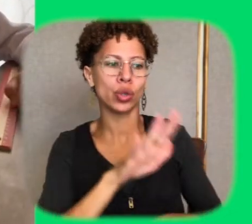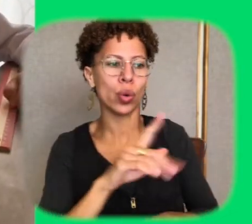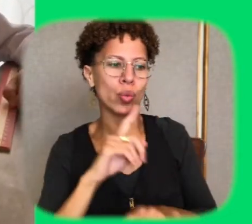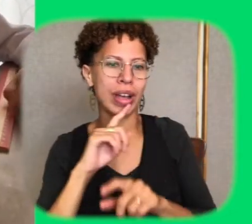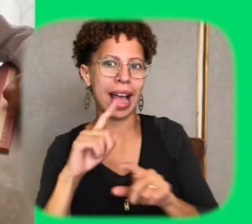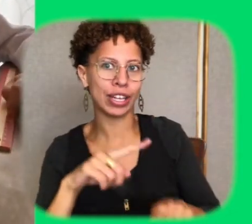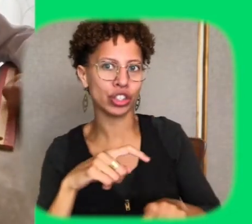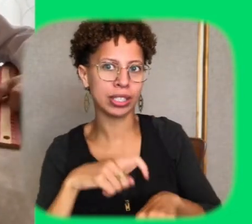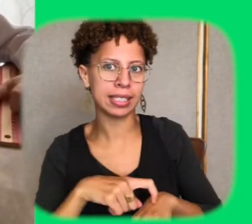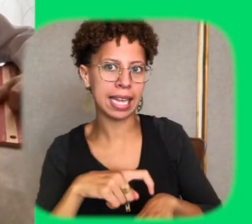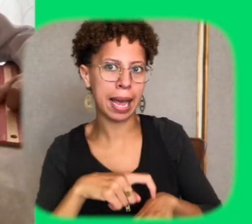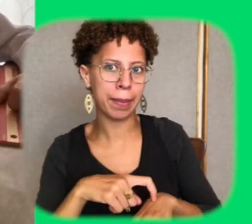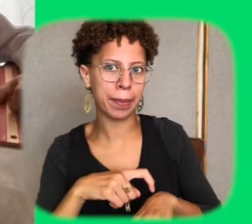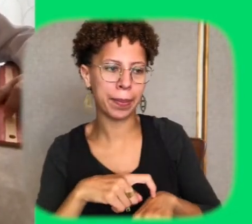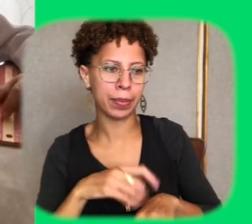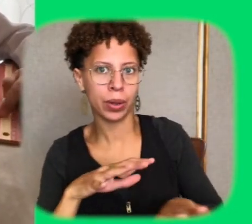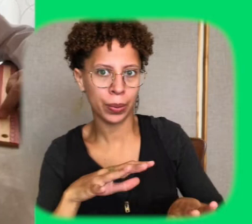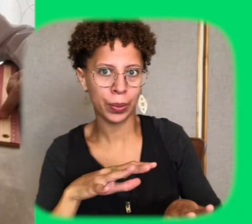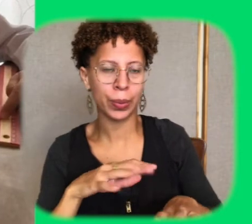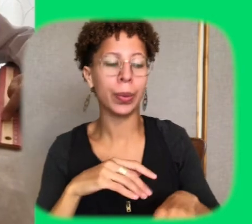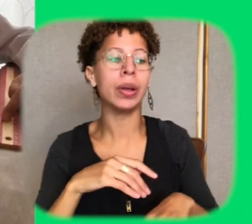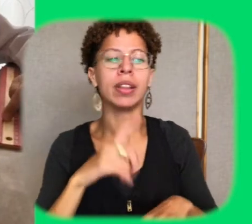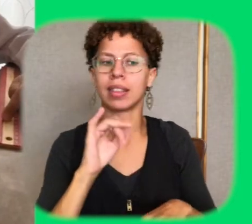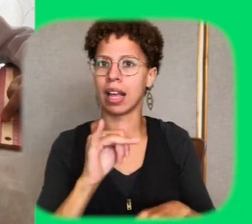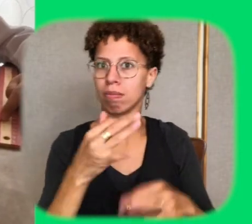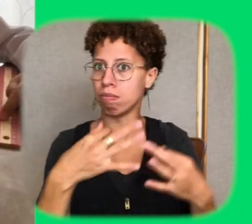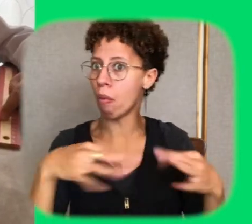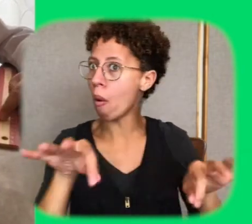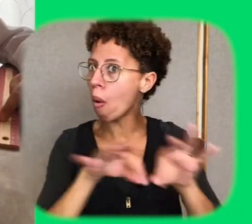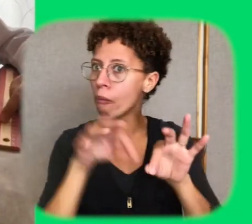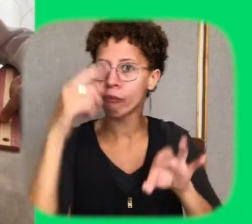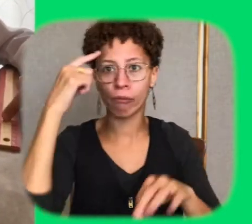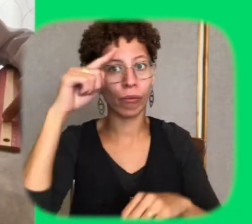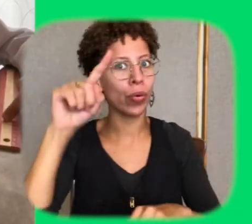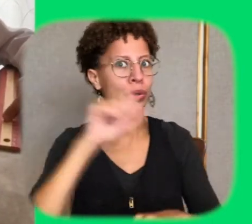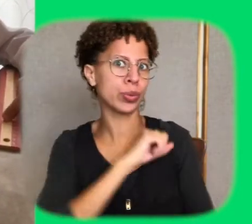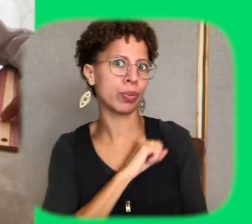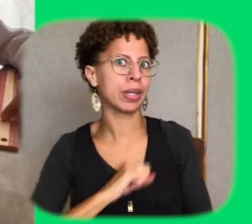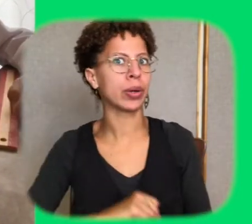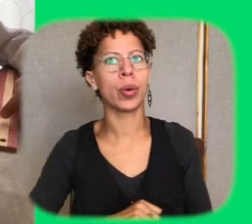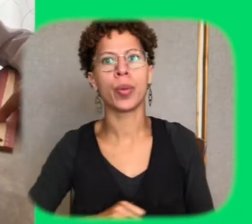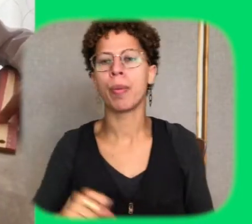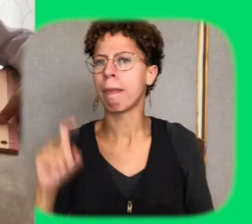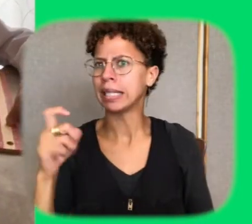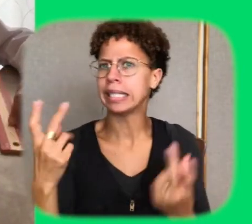important when it comes to superheroes, because superheroes have to think fast.